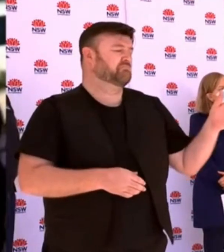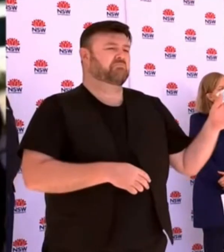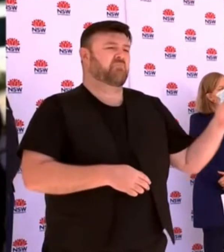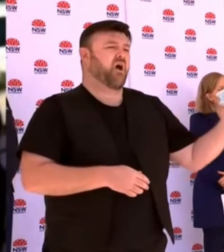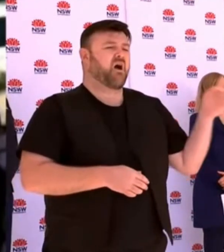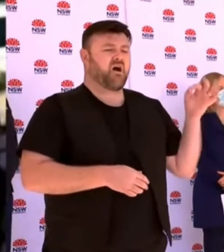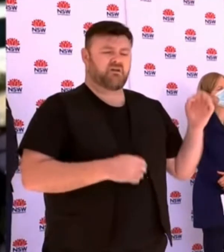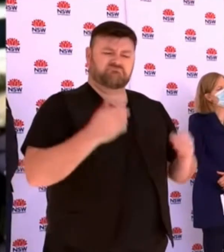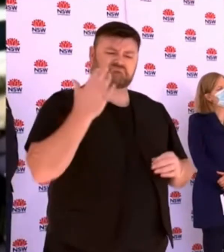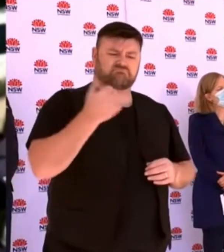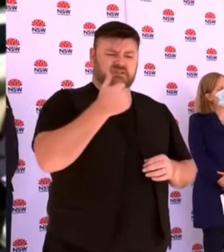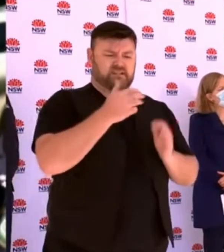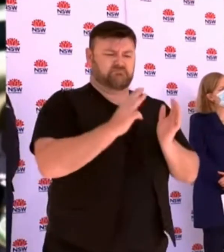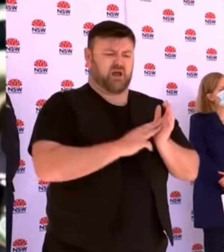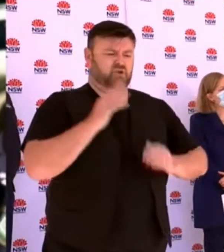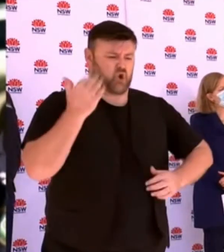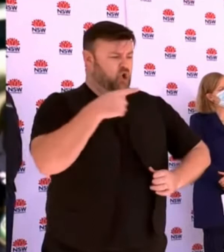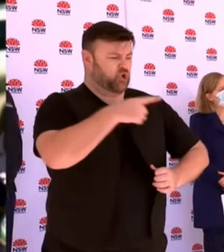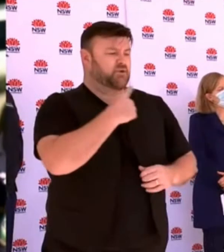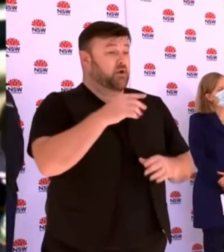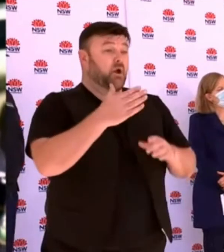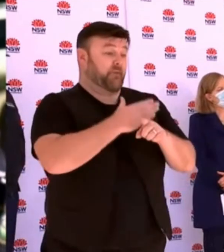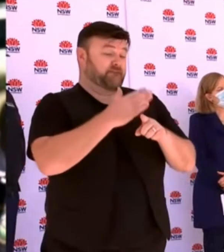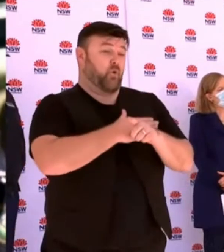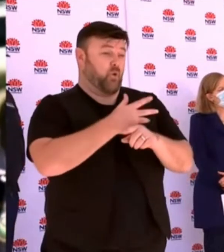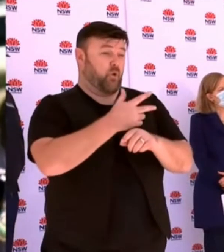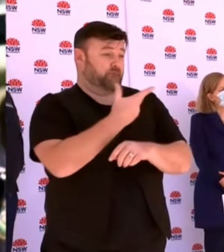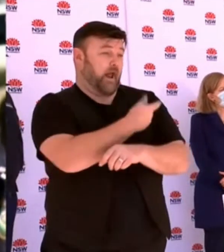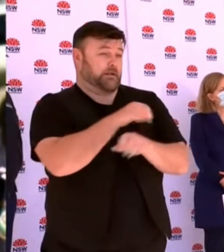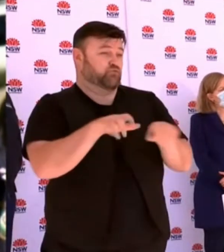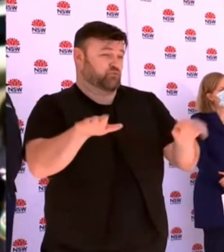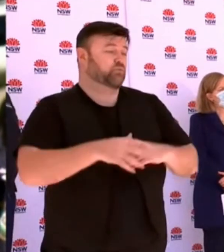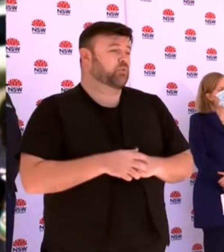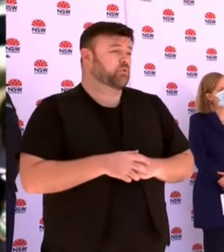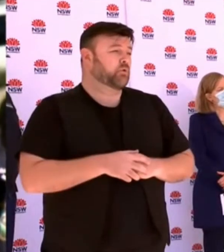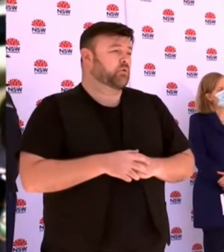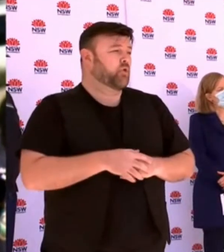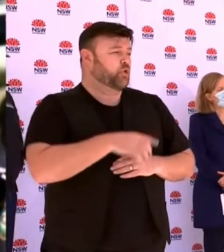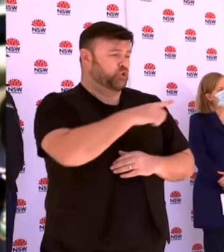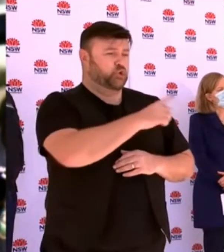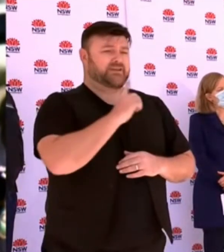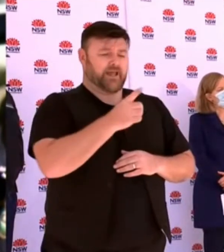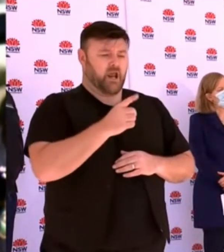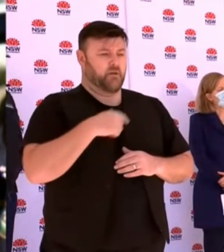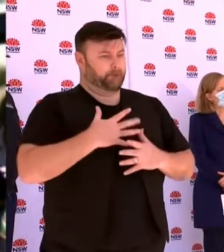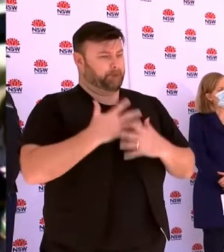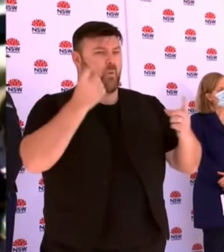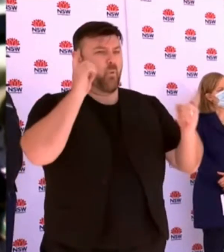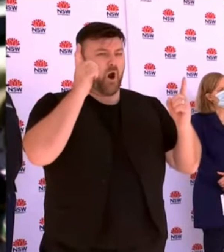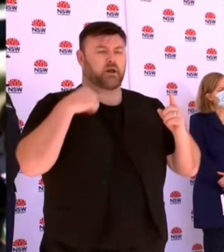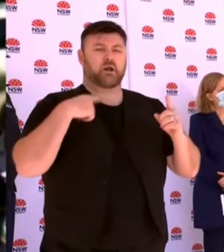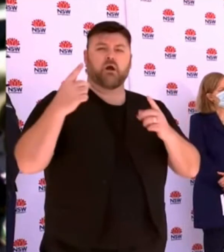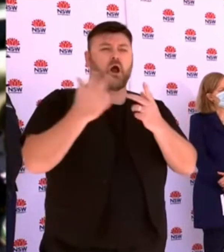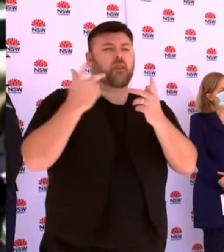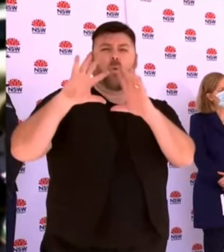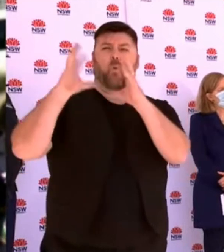6 months ago, you said on multiple occasions before the vaccine rollout had even started that your biggest fear was that Australia would be left behind as the